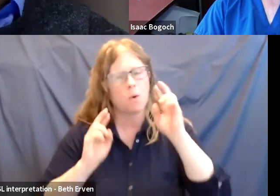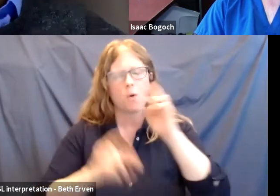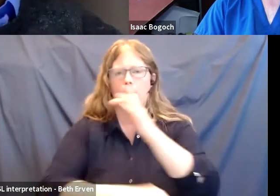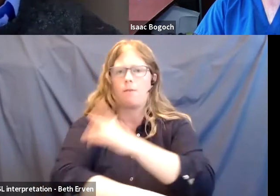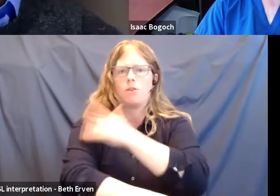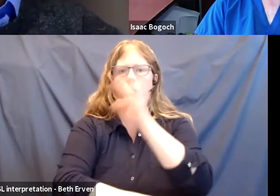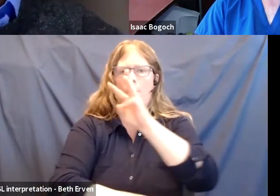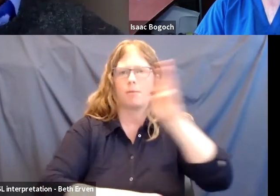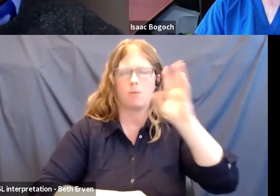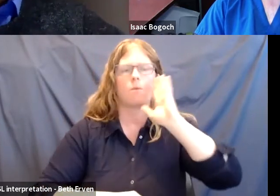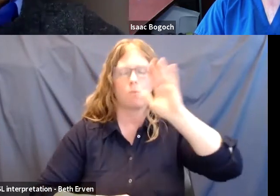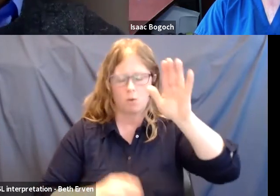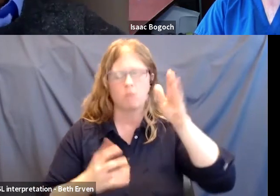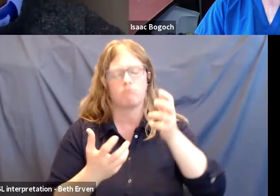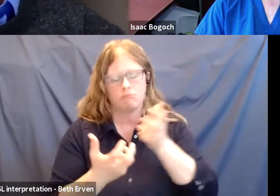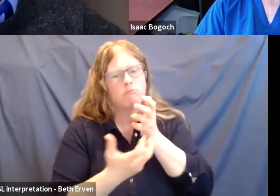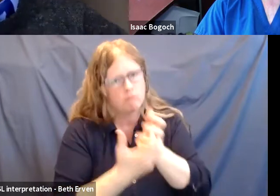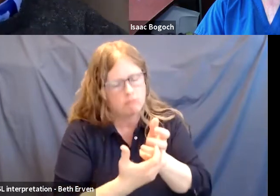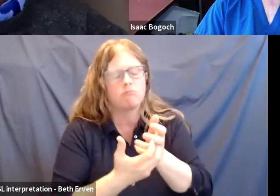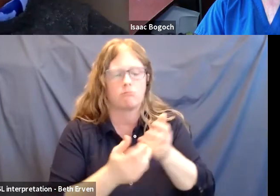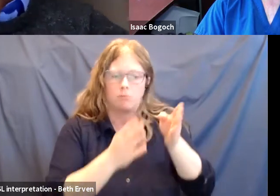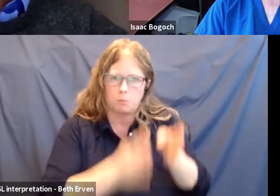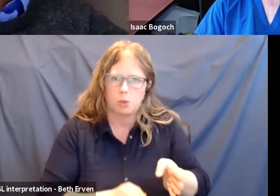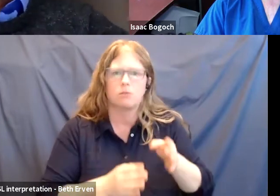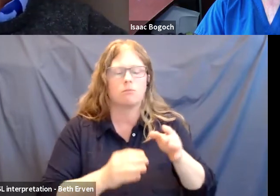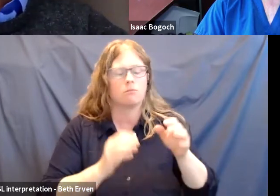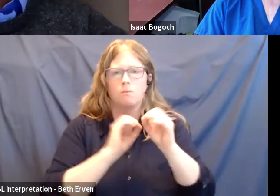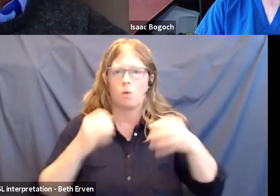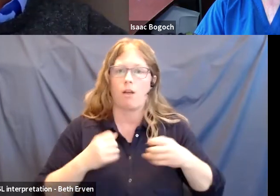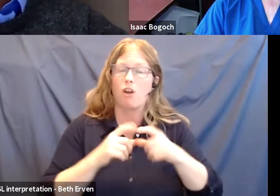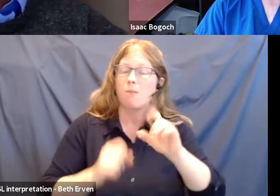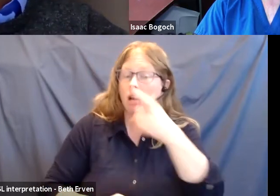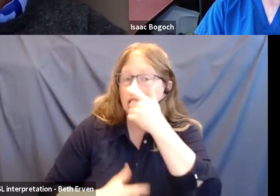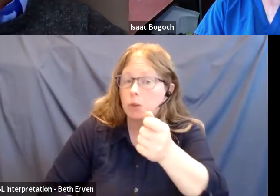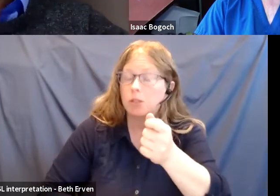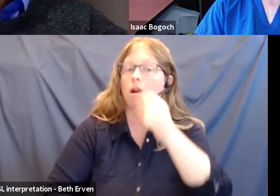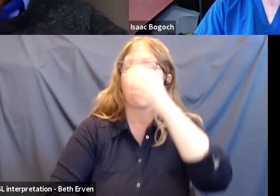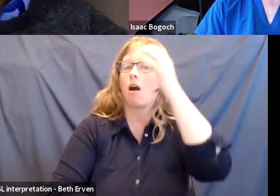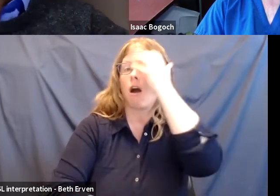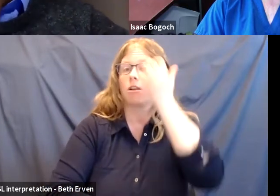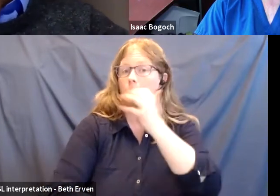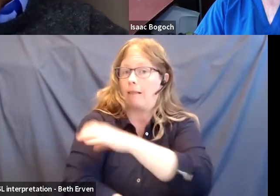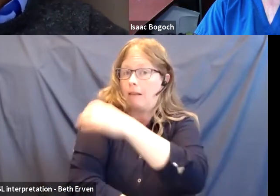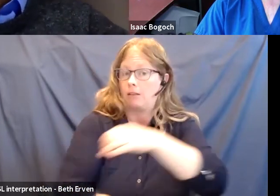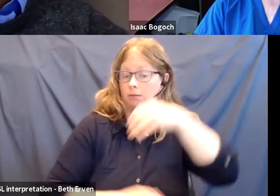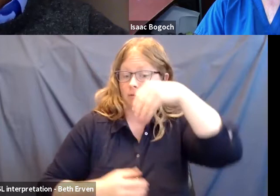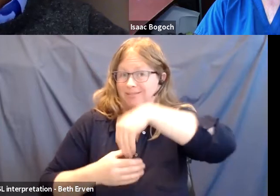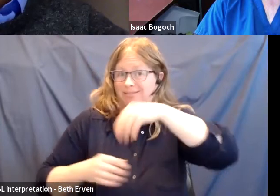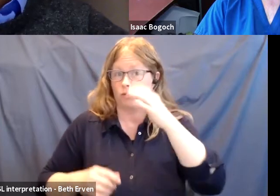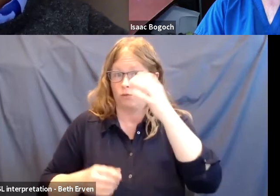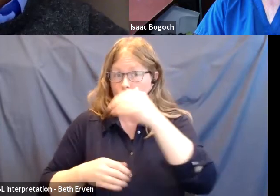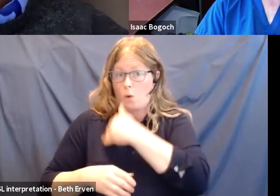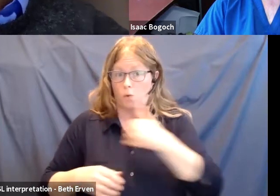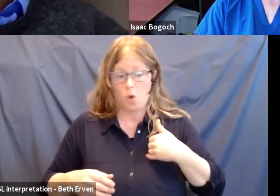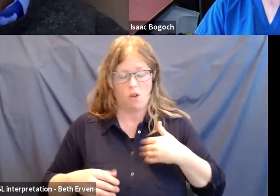will be able to accommodate people without OHIP. What is interesting is the hospital clinics in Toronto, at least, have no problems booking appointments